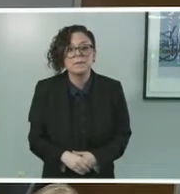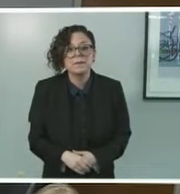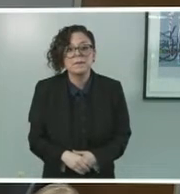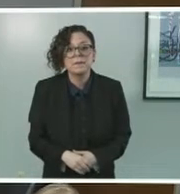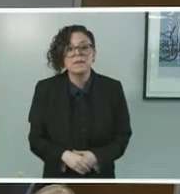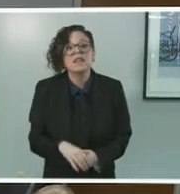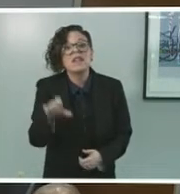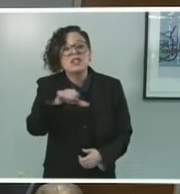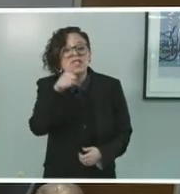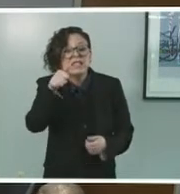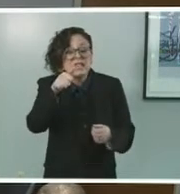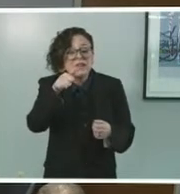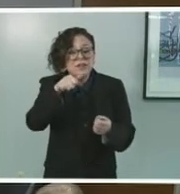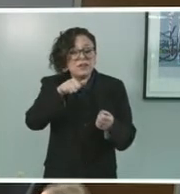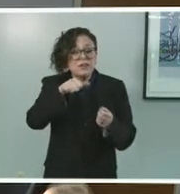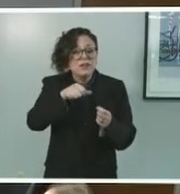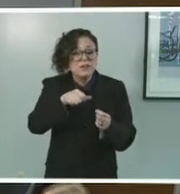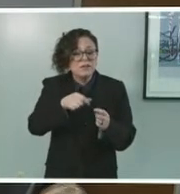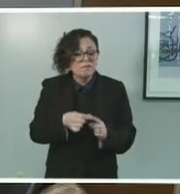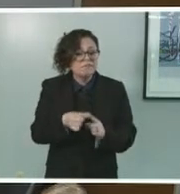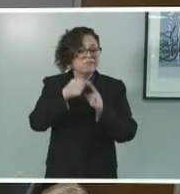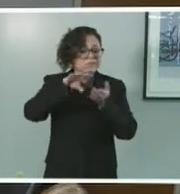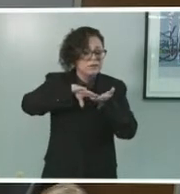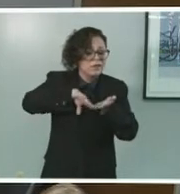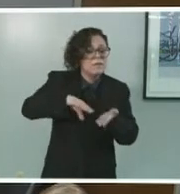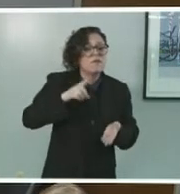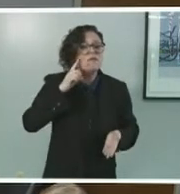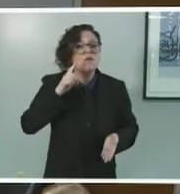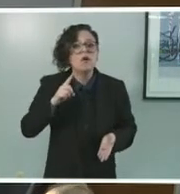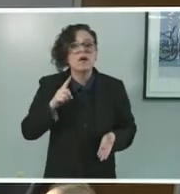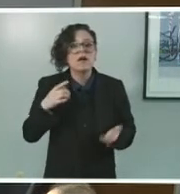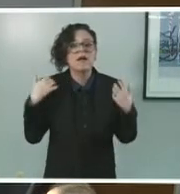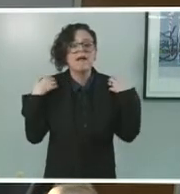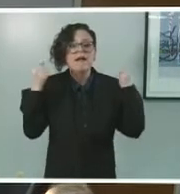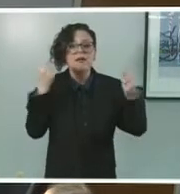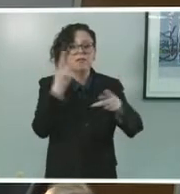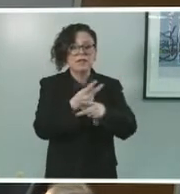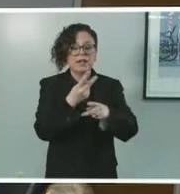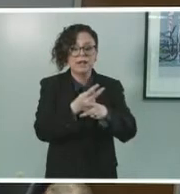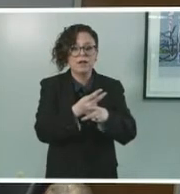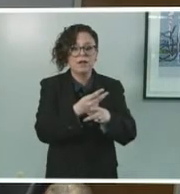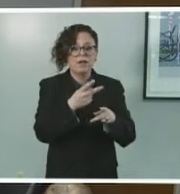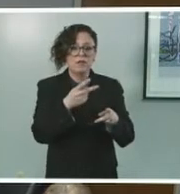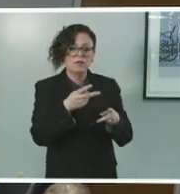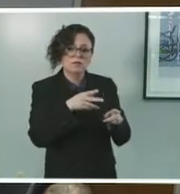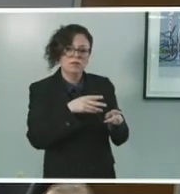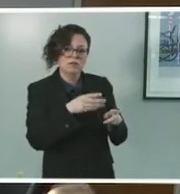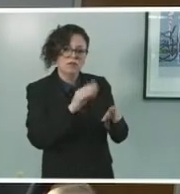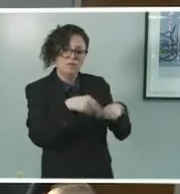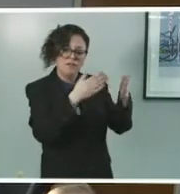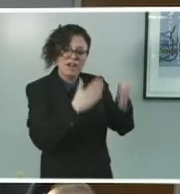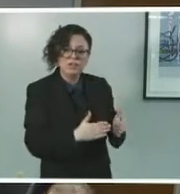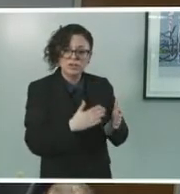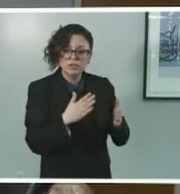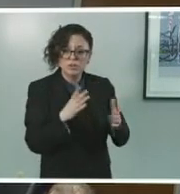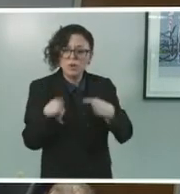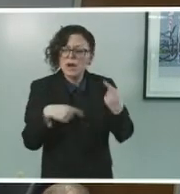exemption for healthcare providers, but somebody asked specifically about chiropractors.